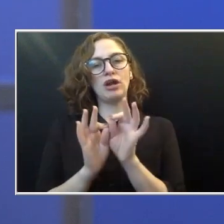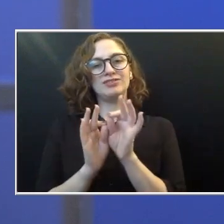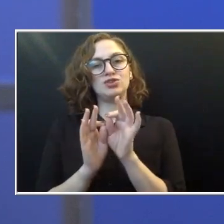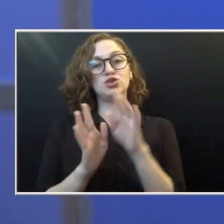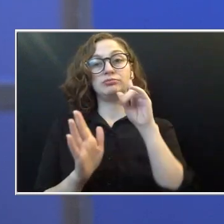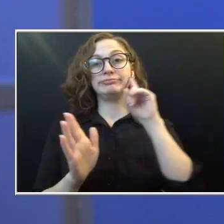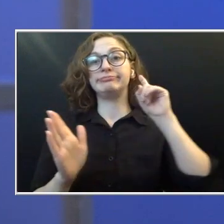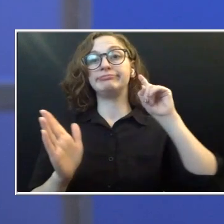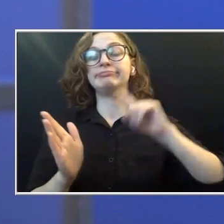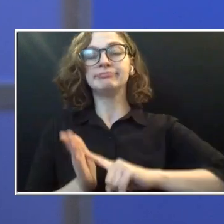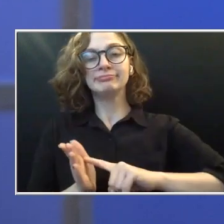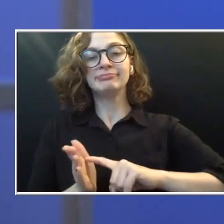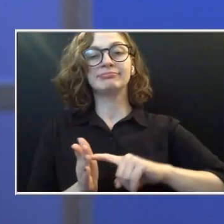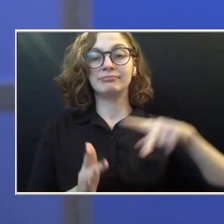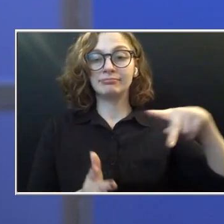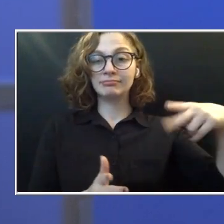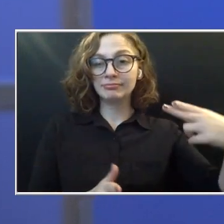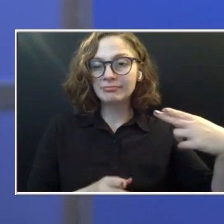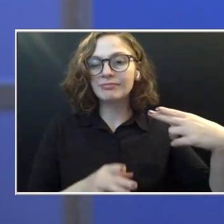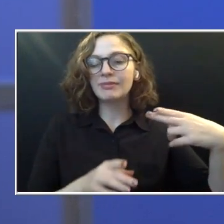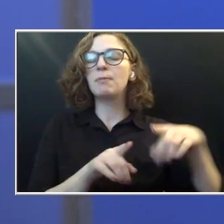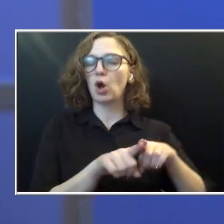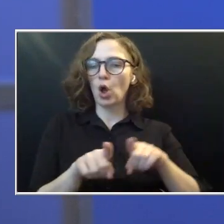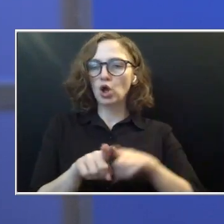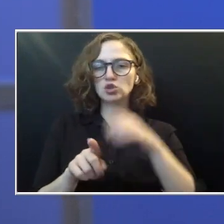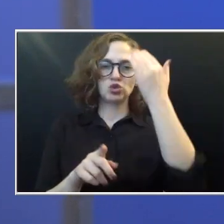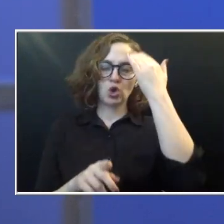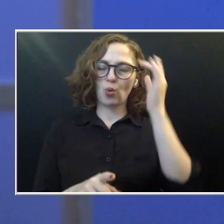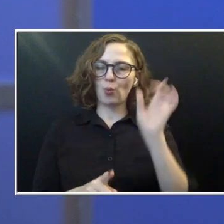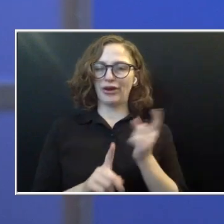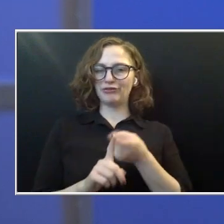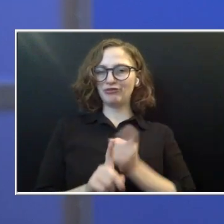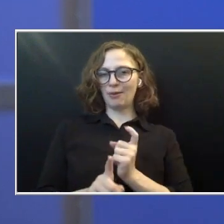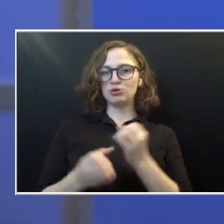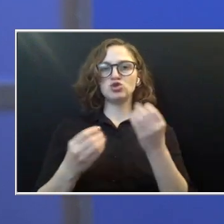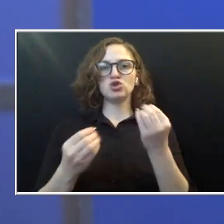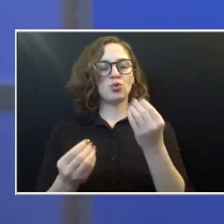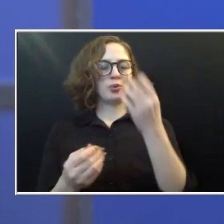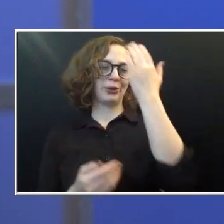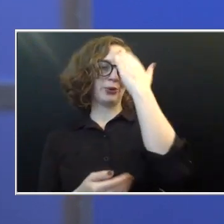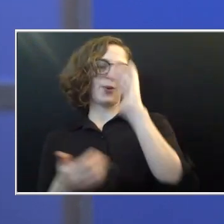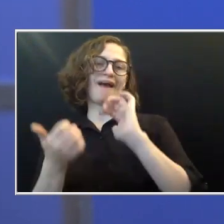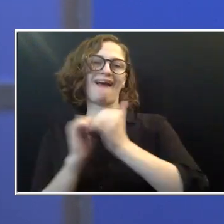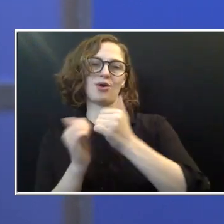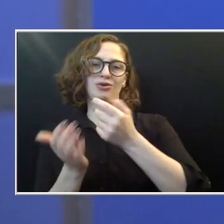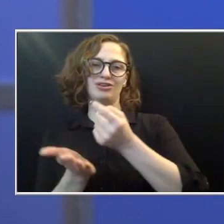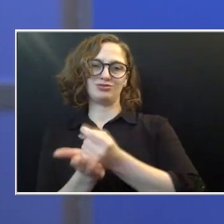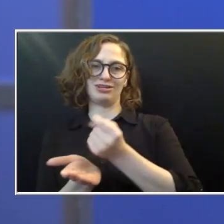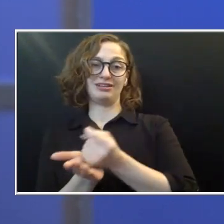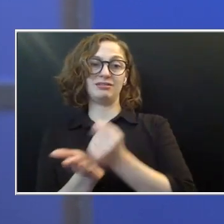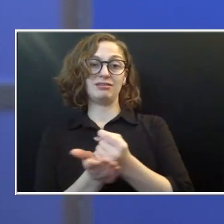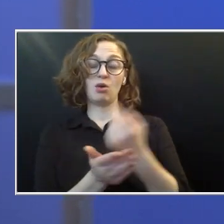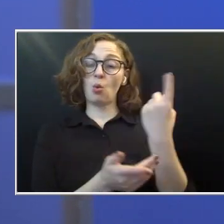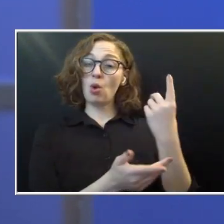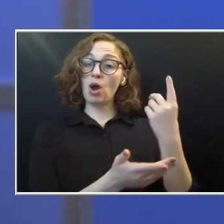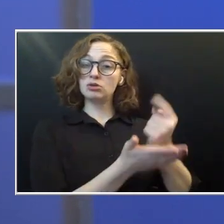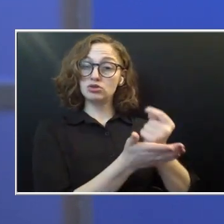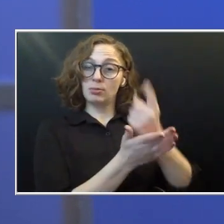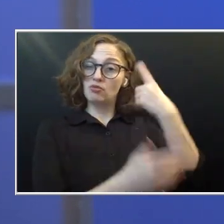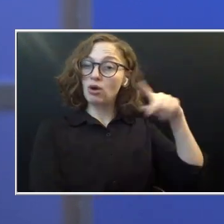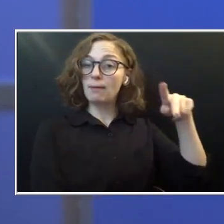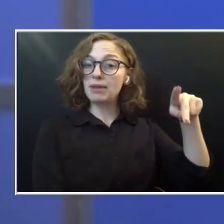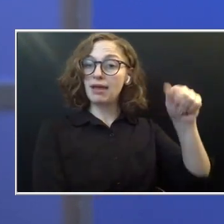know what are the appropriate treatments. Because frankly, one treatment for PAH can cause problems or damage